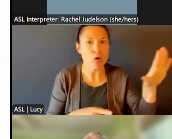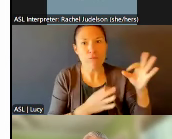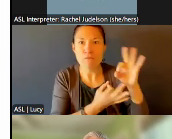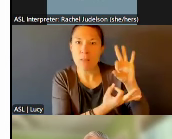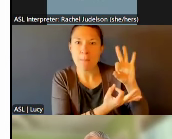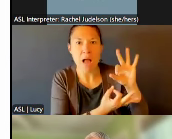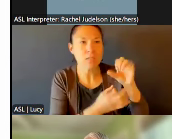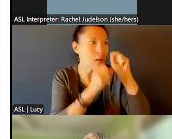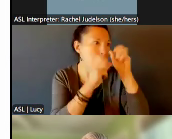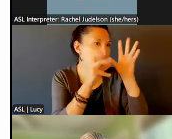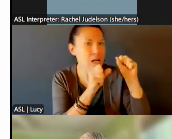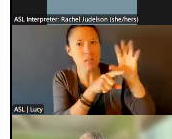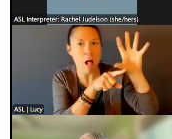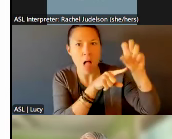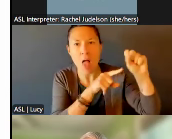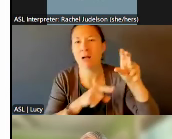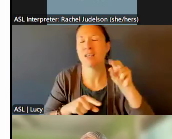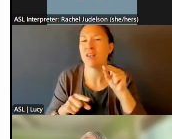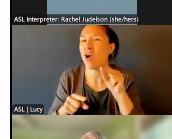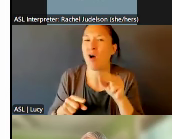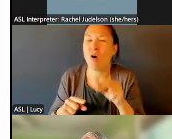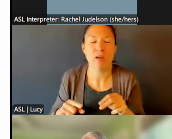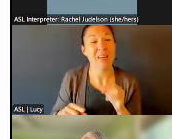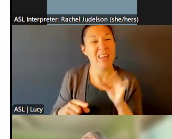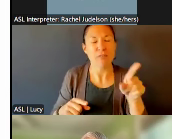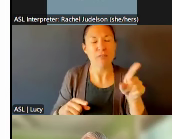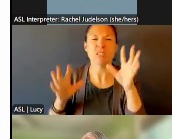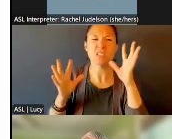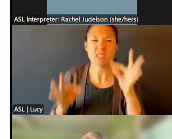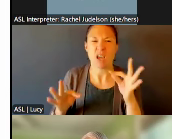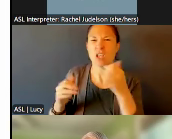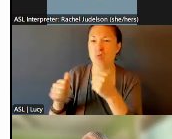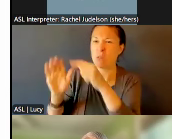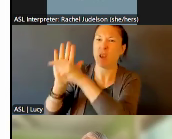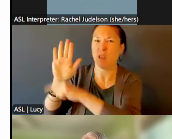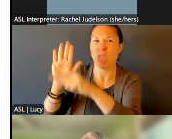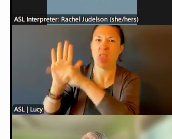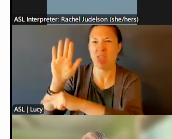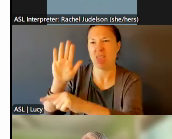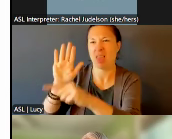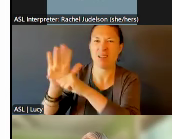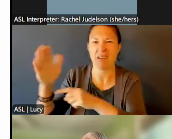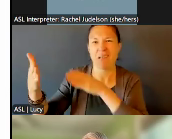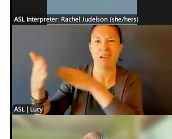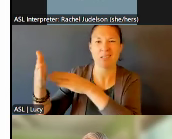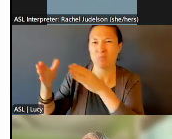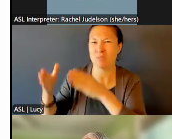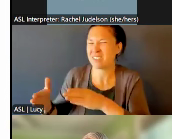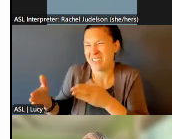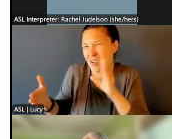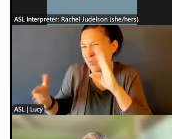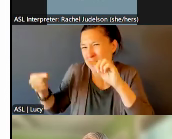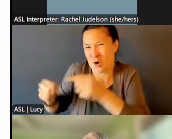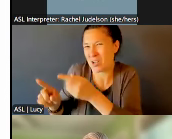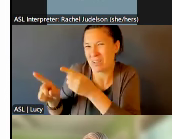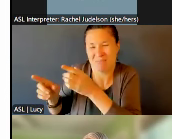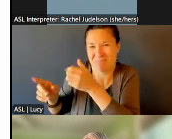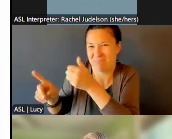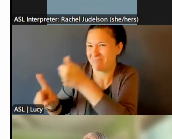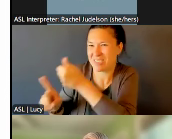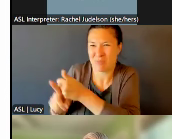And all that you'd be doing is hurting somebody that you don't even know. And you're hurting the LSA because the LSA will come